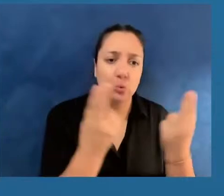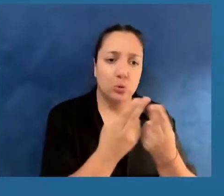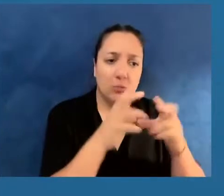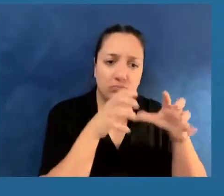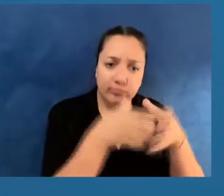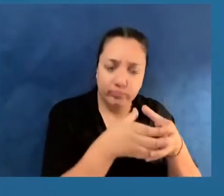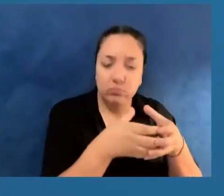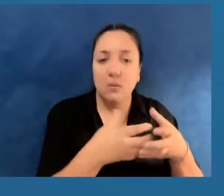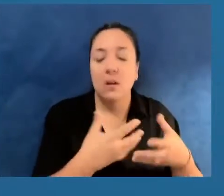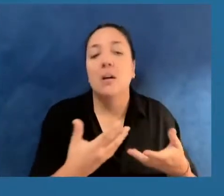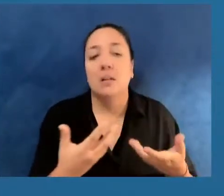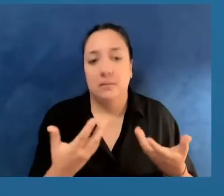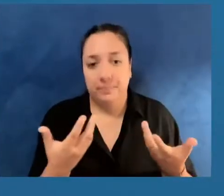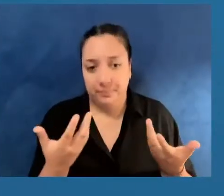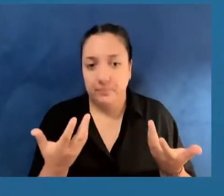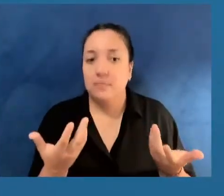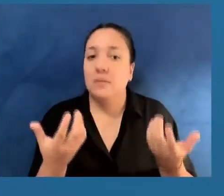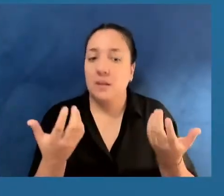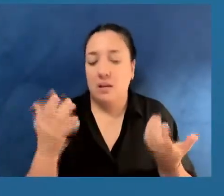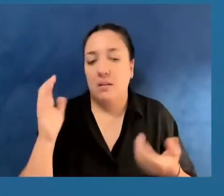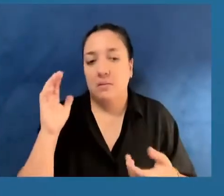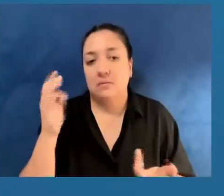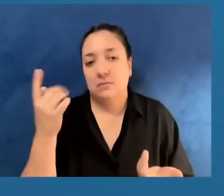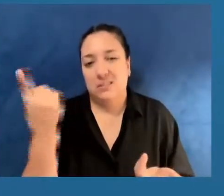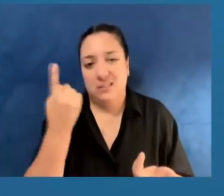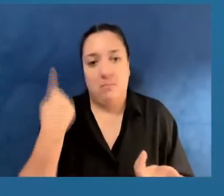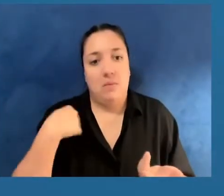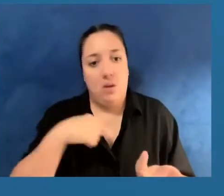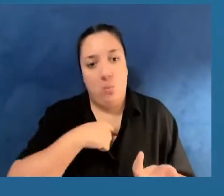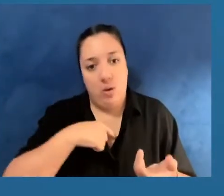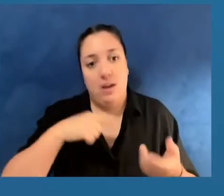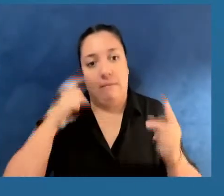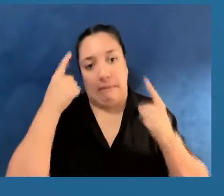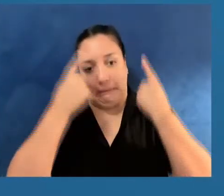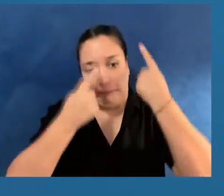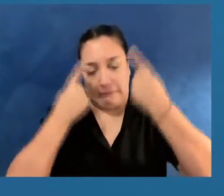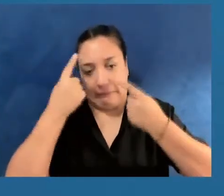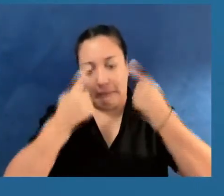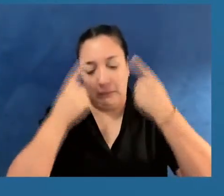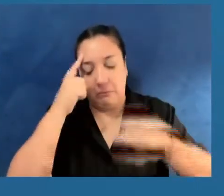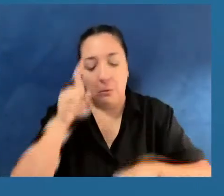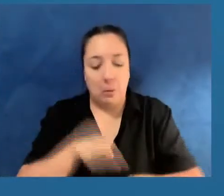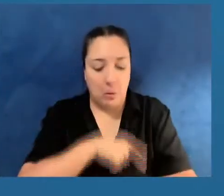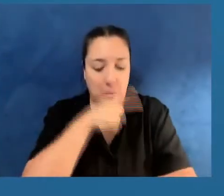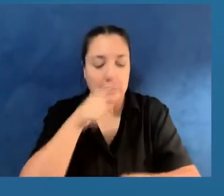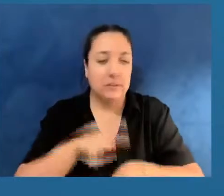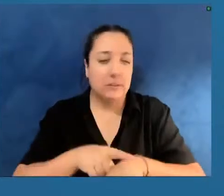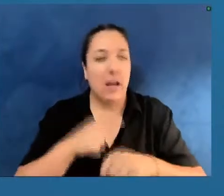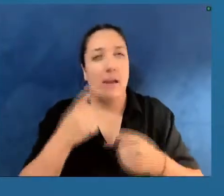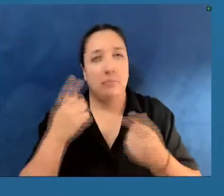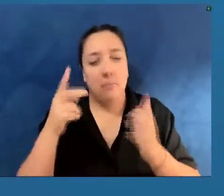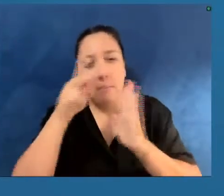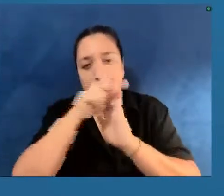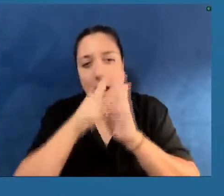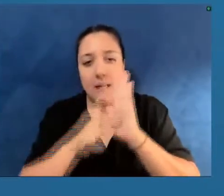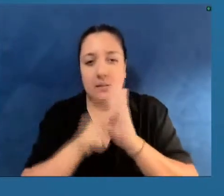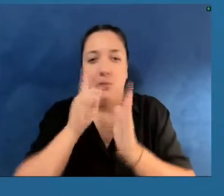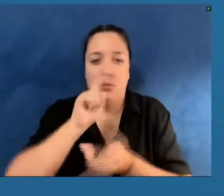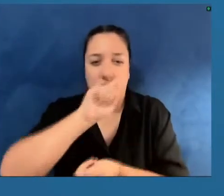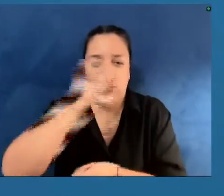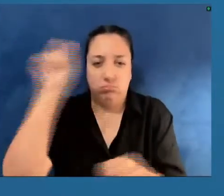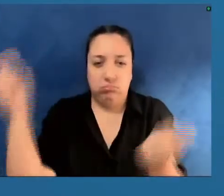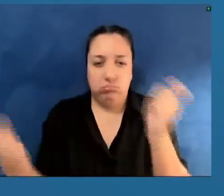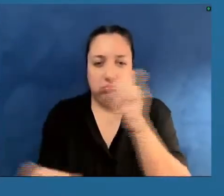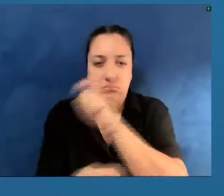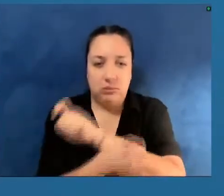intently on something that I think is going to be one of the significant transformational policies that the state of New York has ever engaged